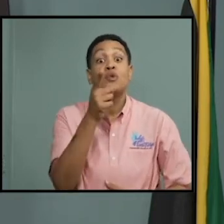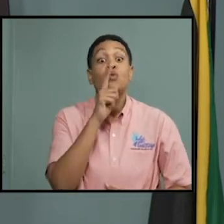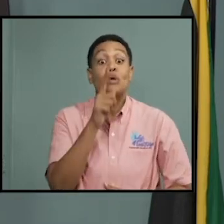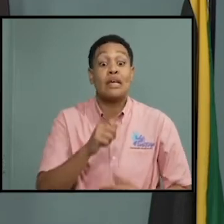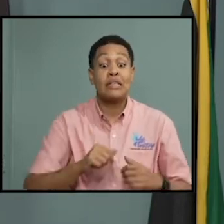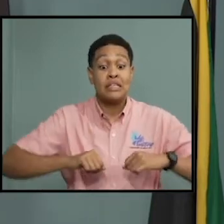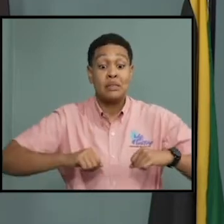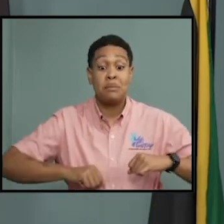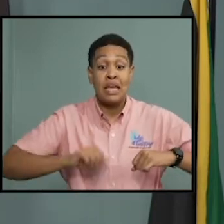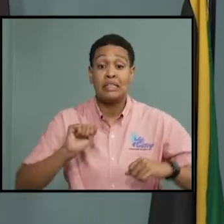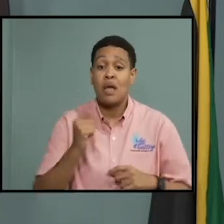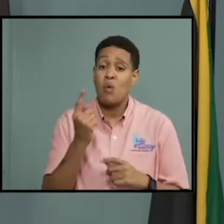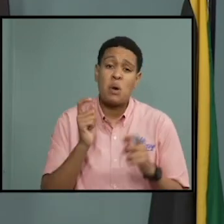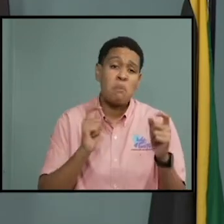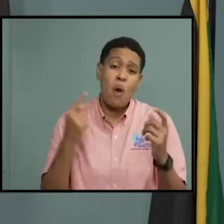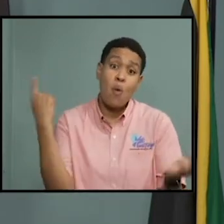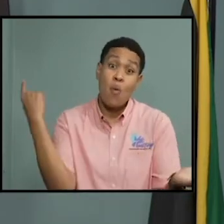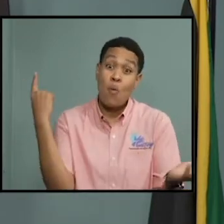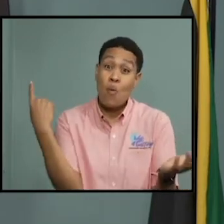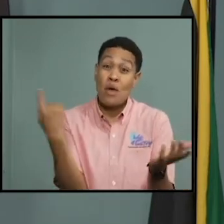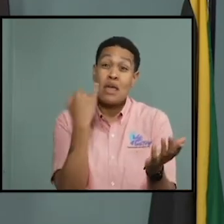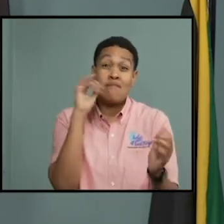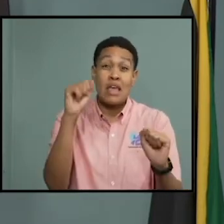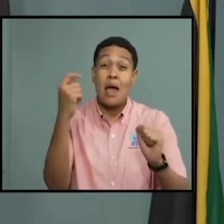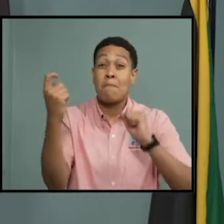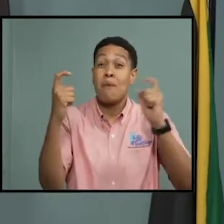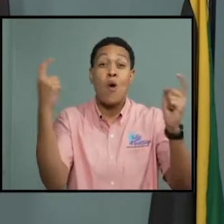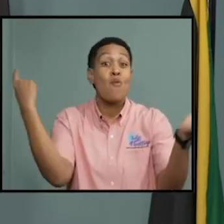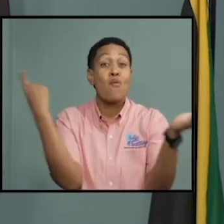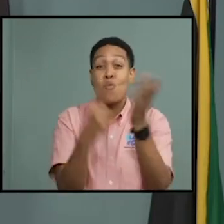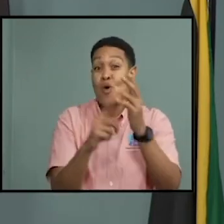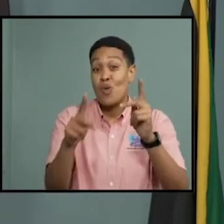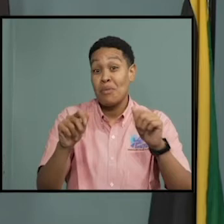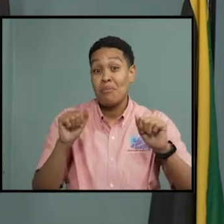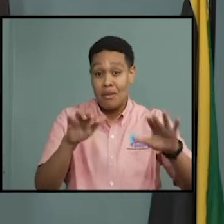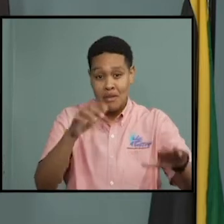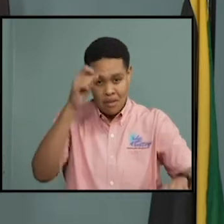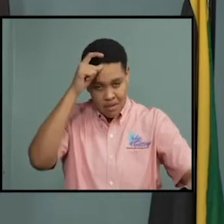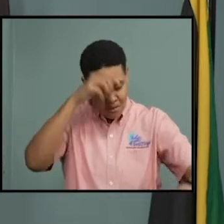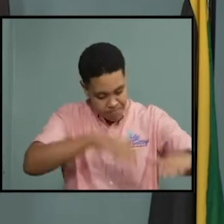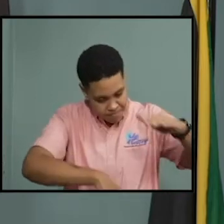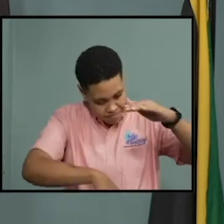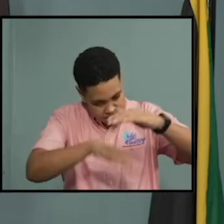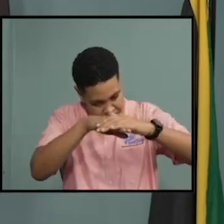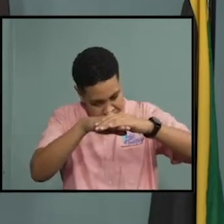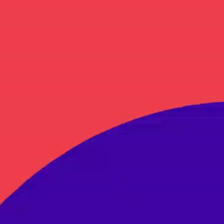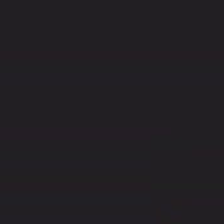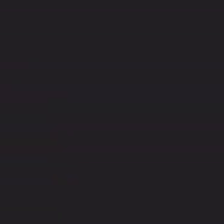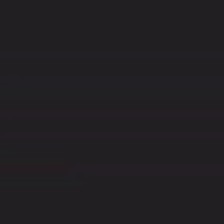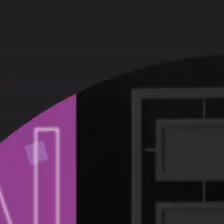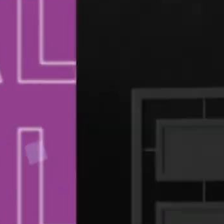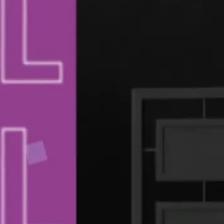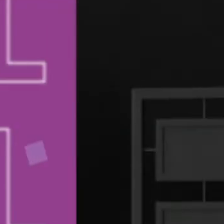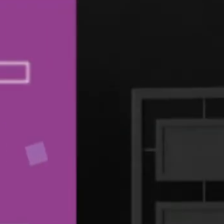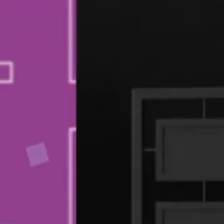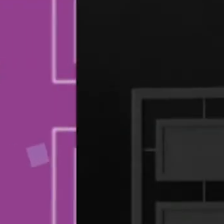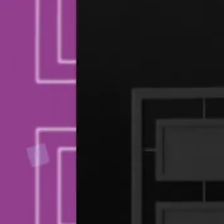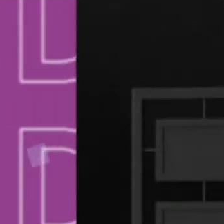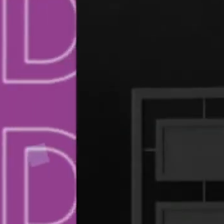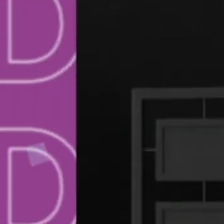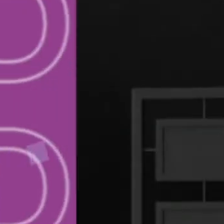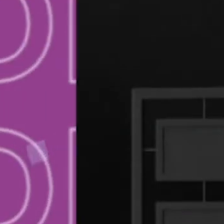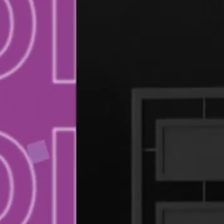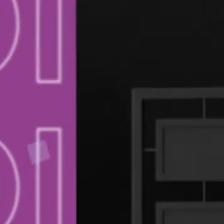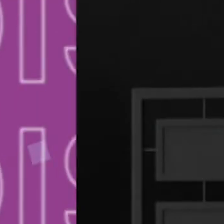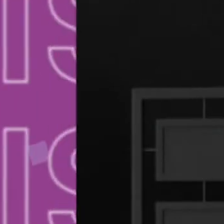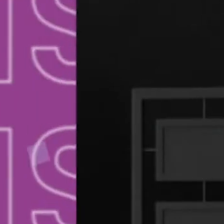space can take 1,000 persons, there is a cap, only 50. A maximum of